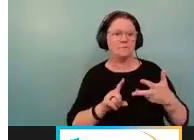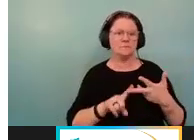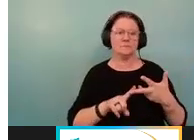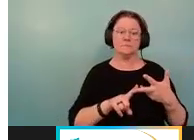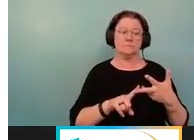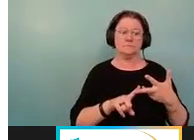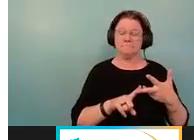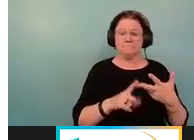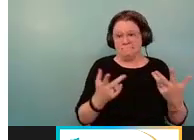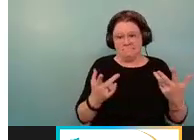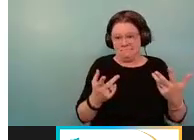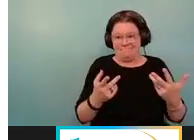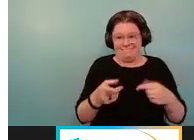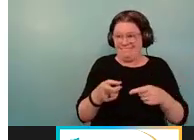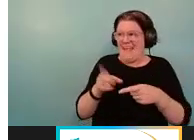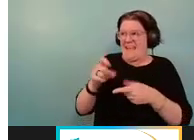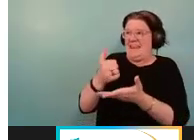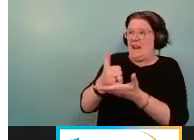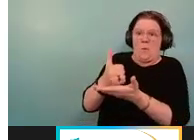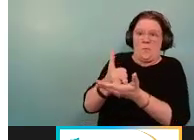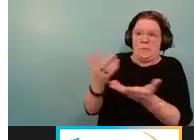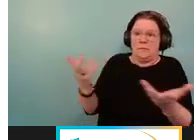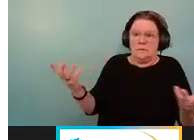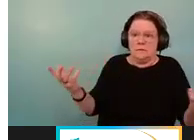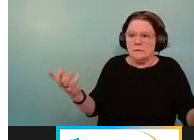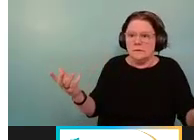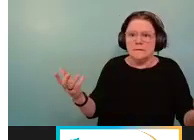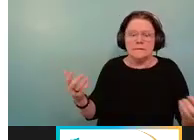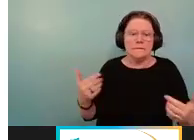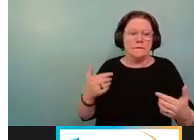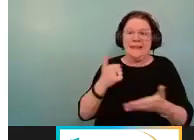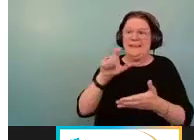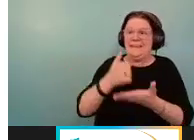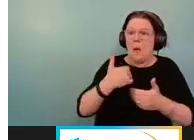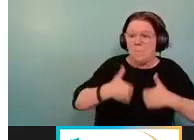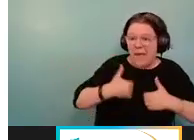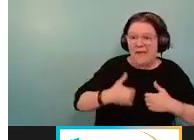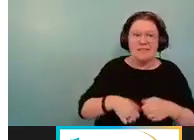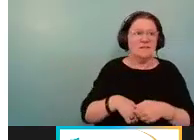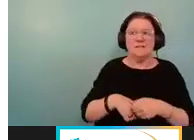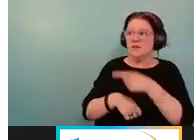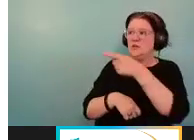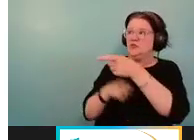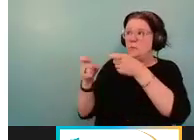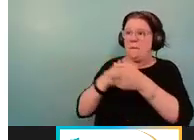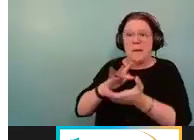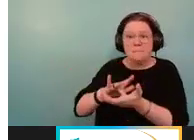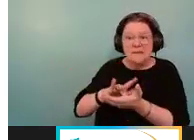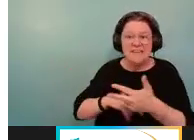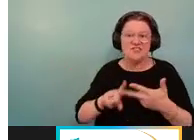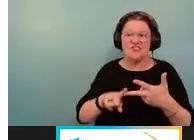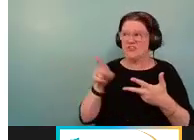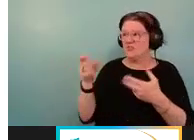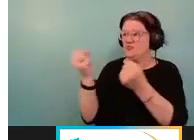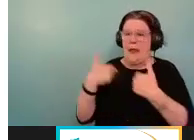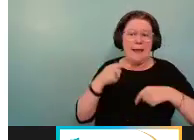How, being dependent on others for bathing or for medications or for